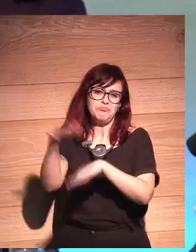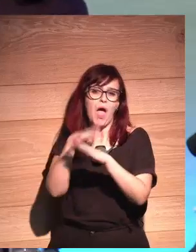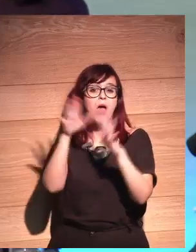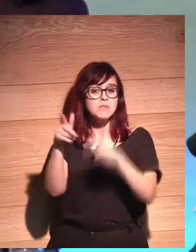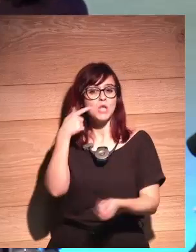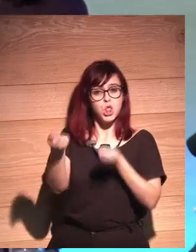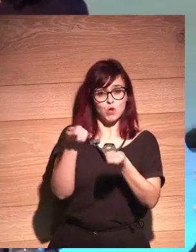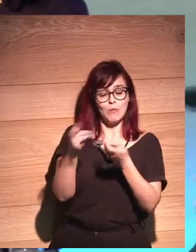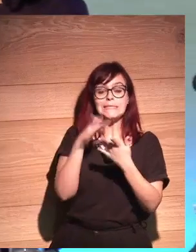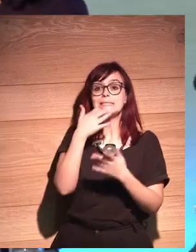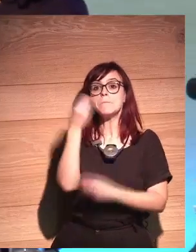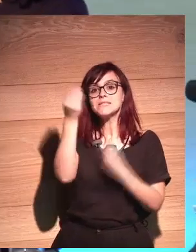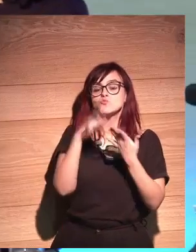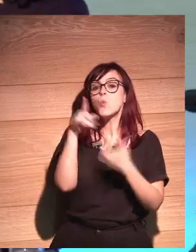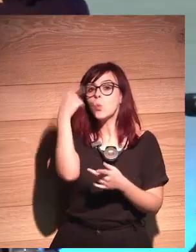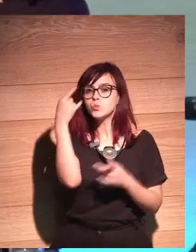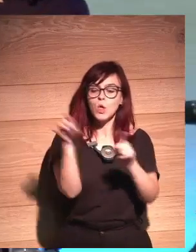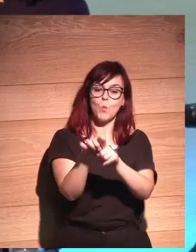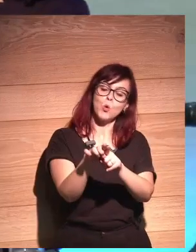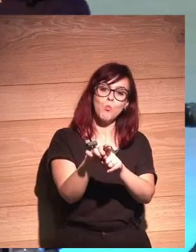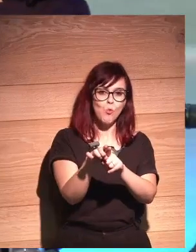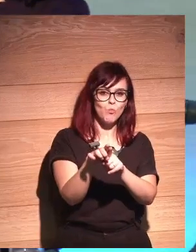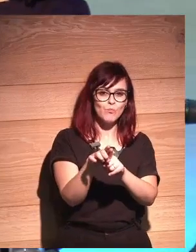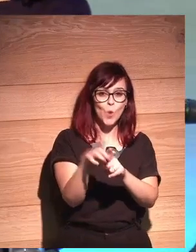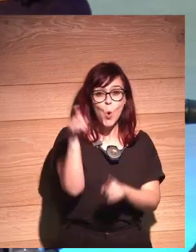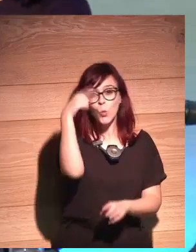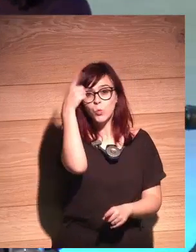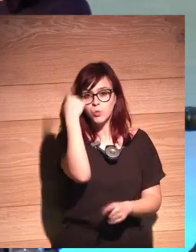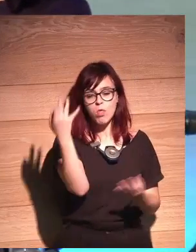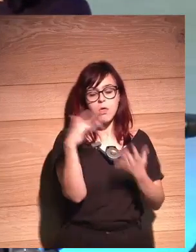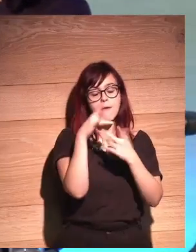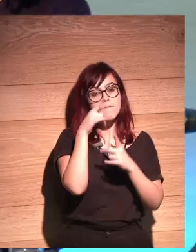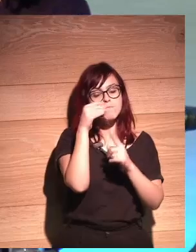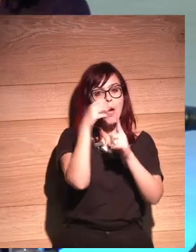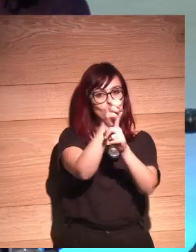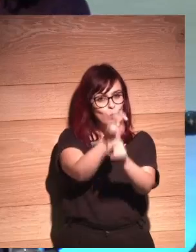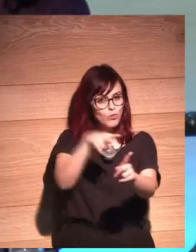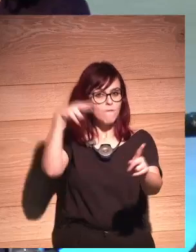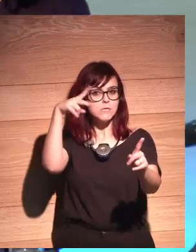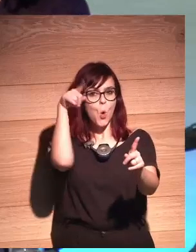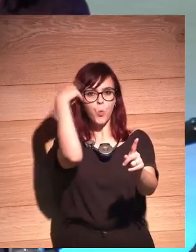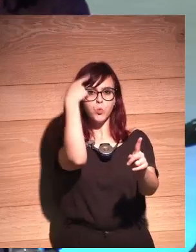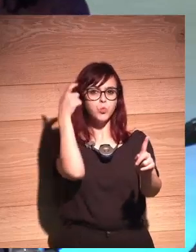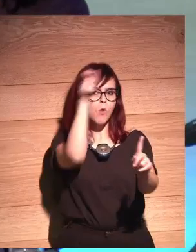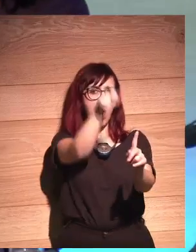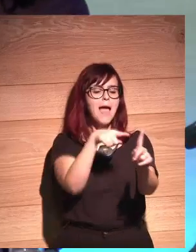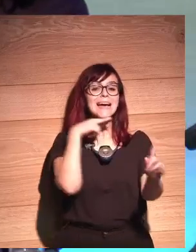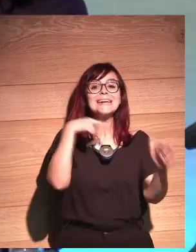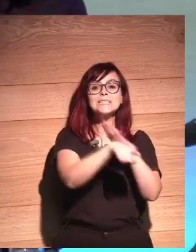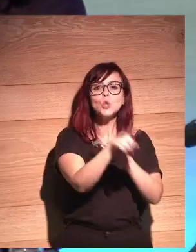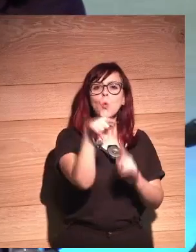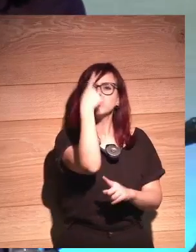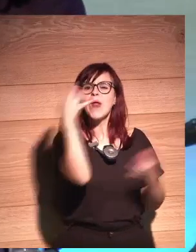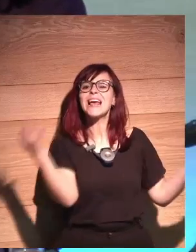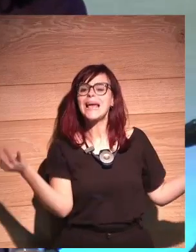being bureaucratized by administration, well, yes. I think, what do we